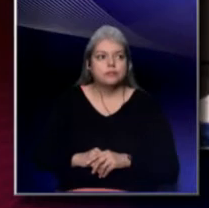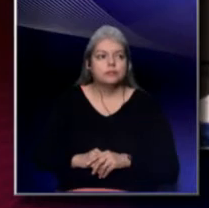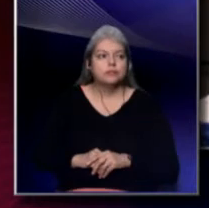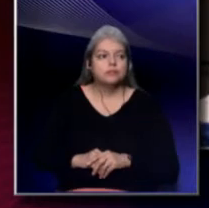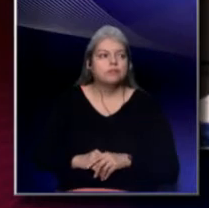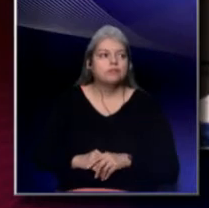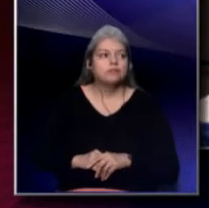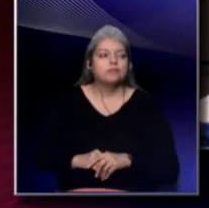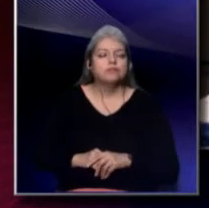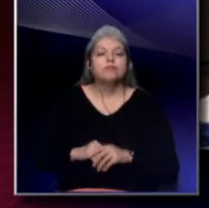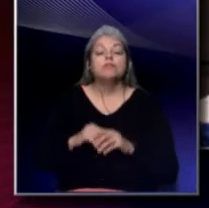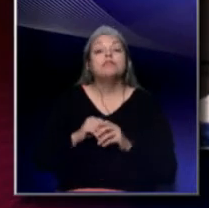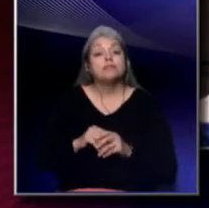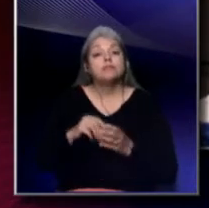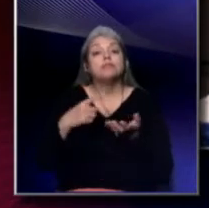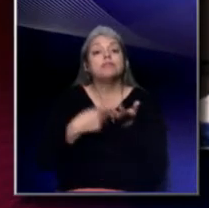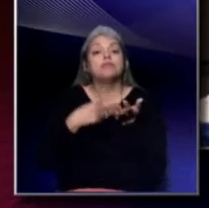Item